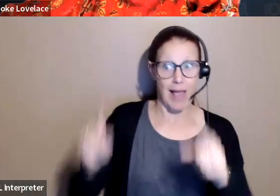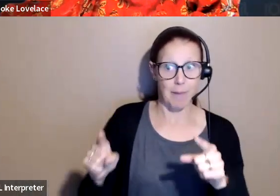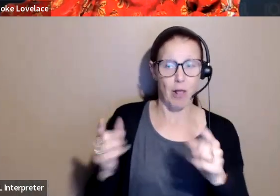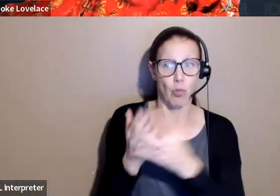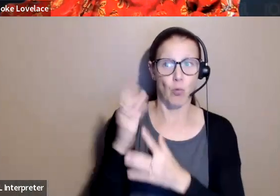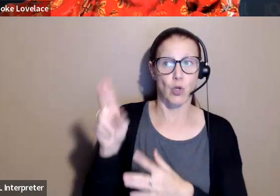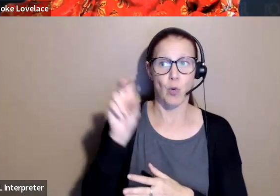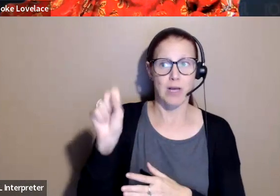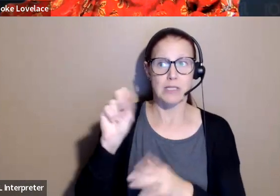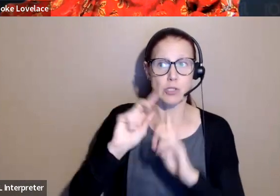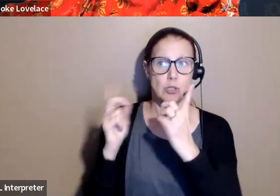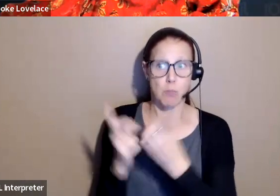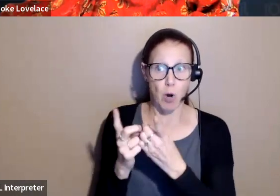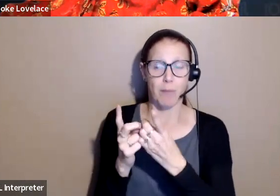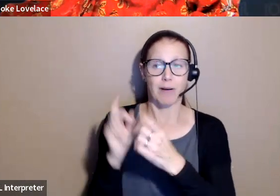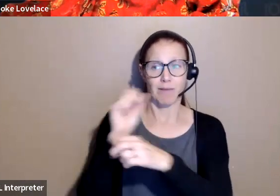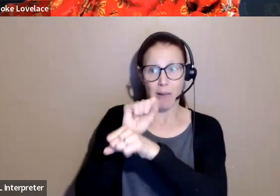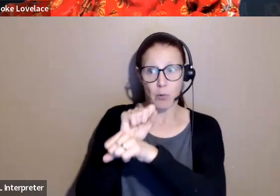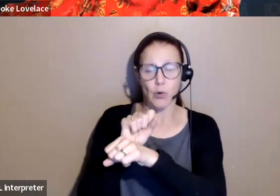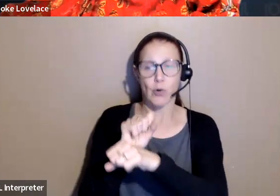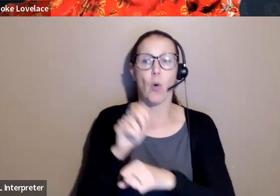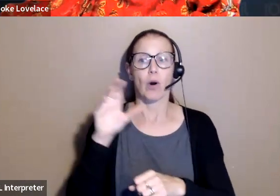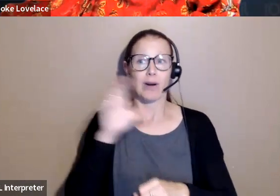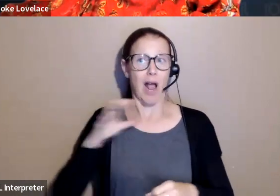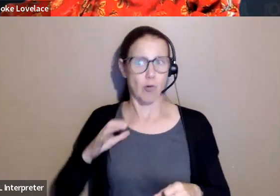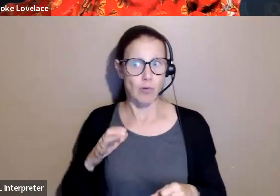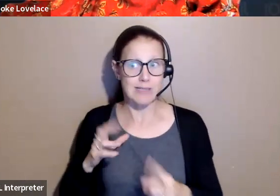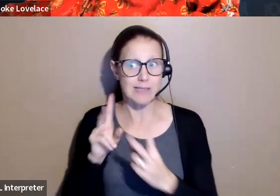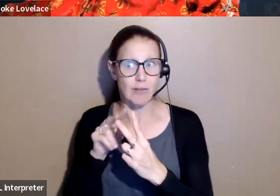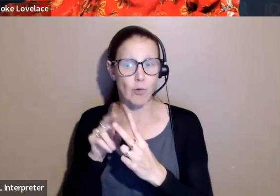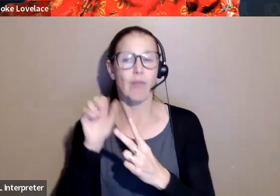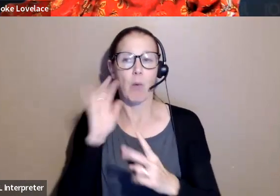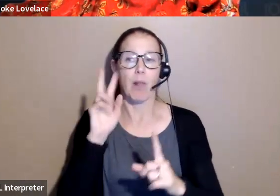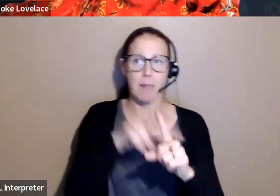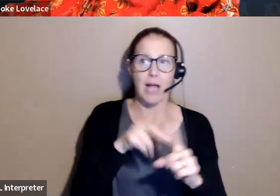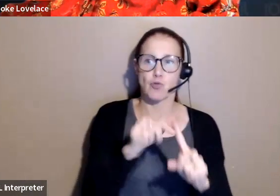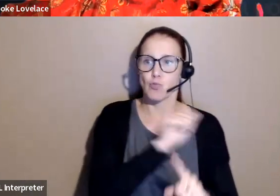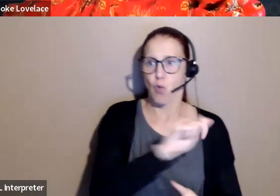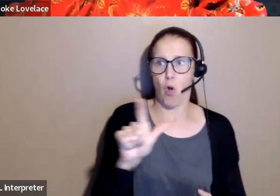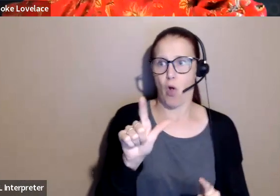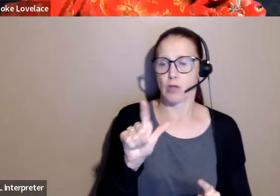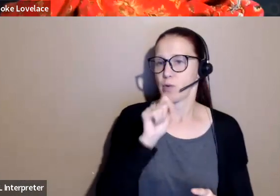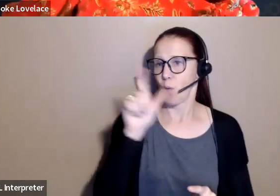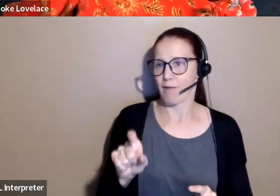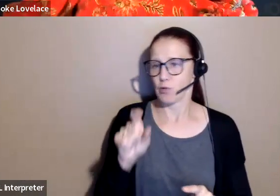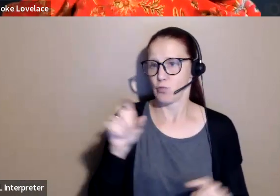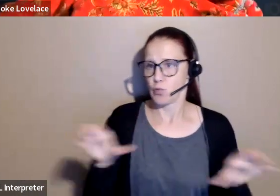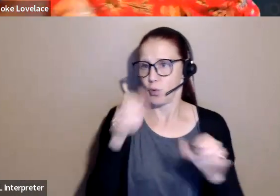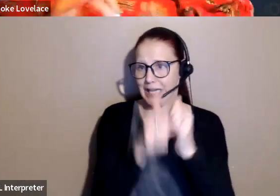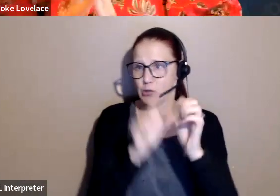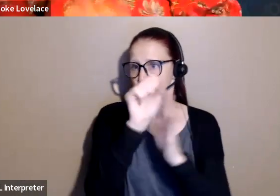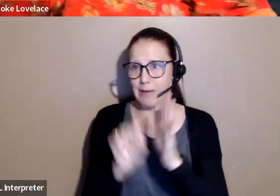U.S. Labor Department or Congress, that would apply to everyone. So we wouldn't have to do it state by state,